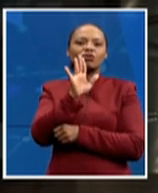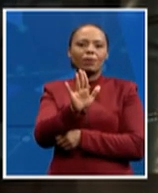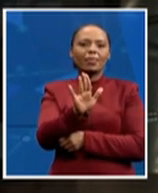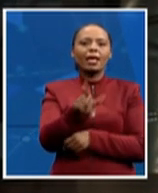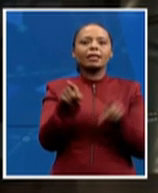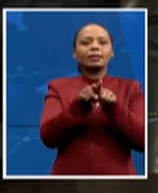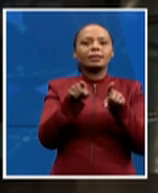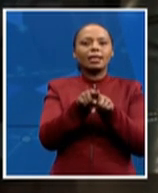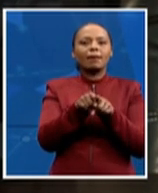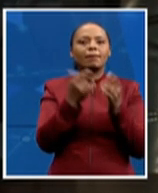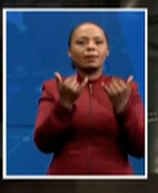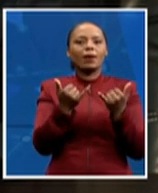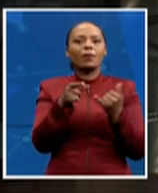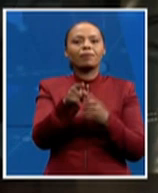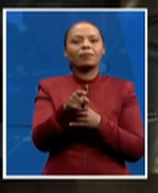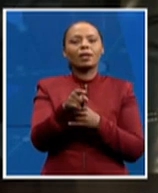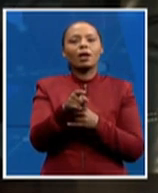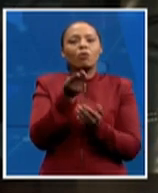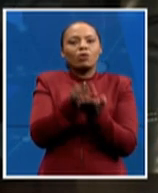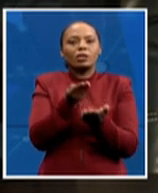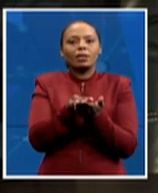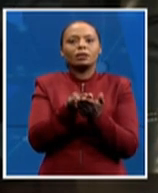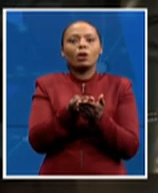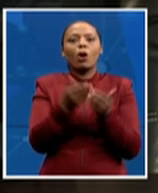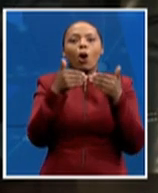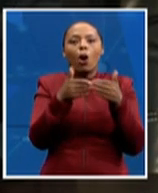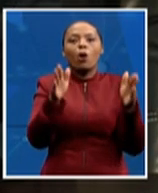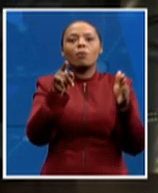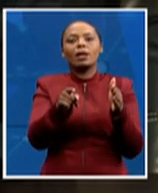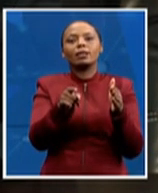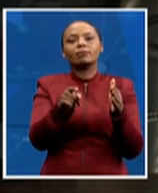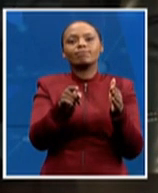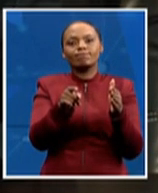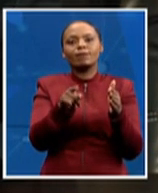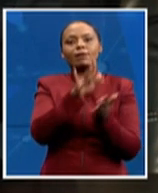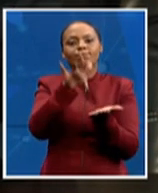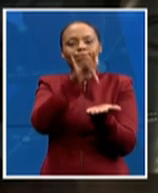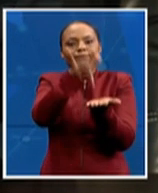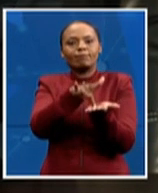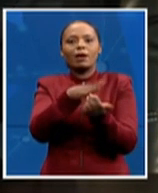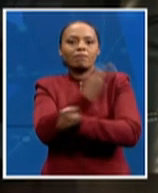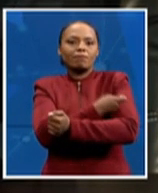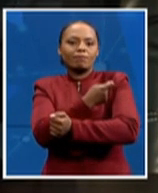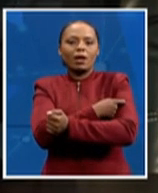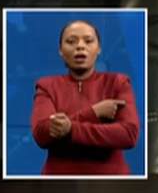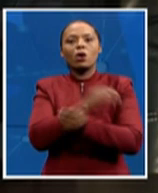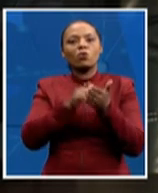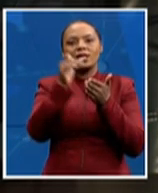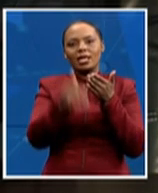opening these vaccination sites over weekends because educators work